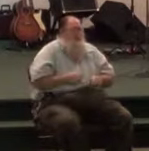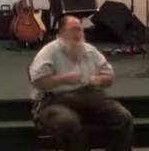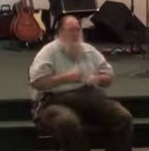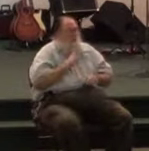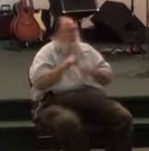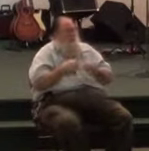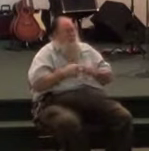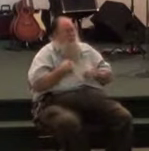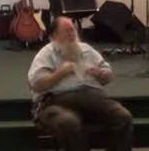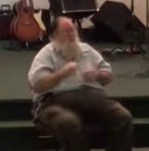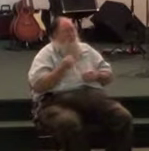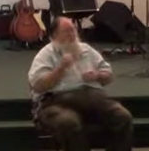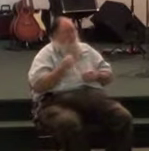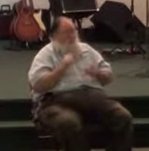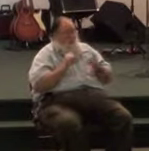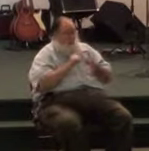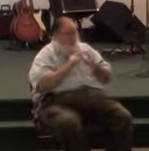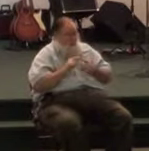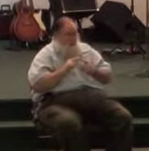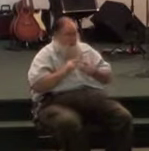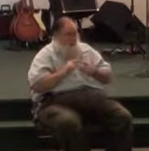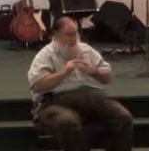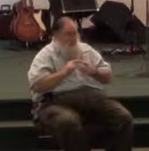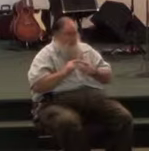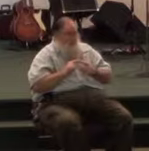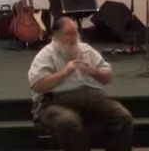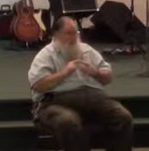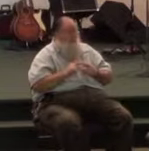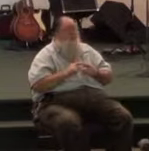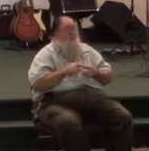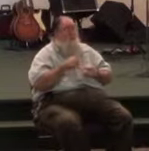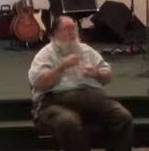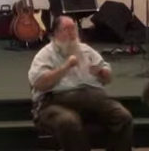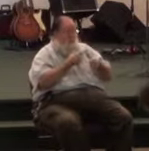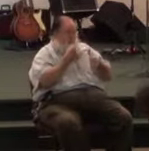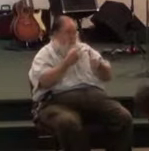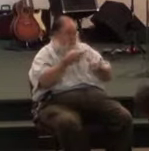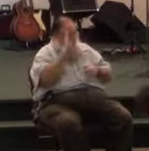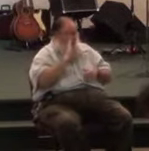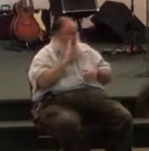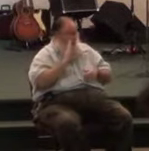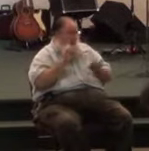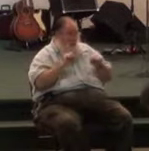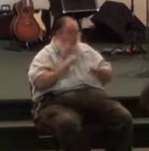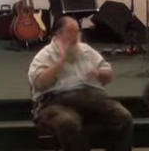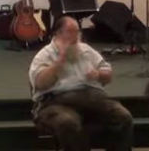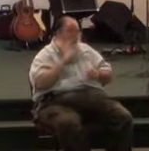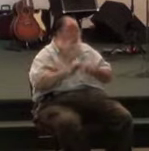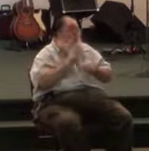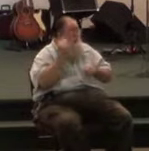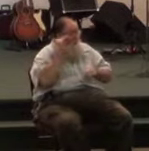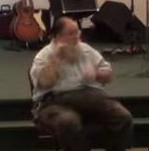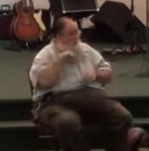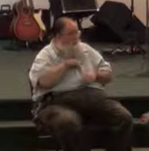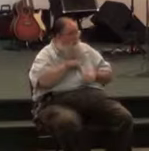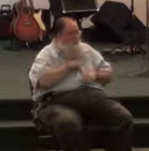make from this scripture. The first thing is God can and will use us at once. How many people in this